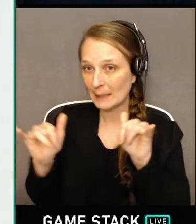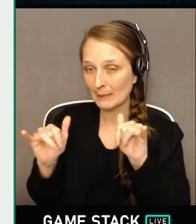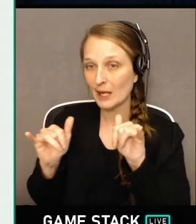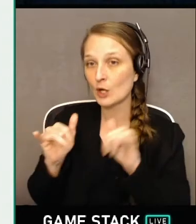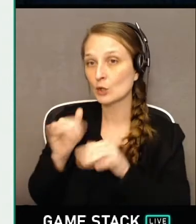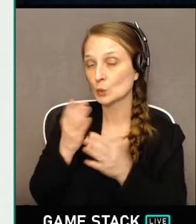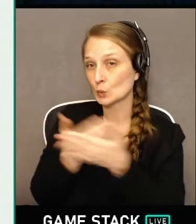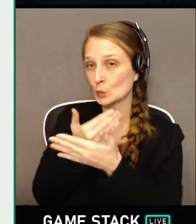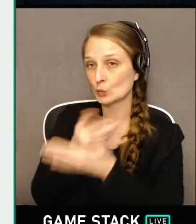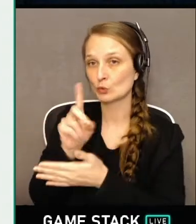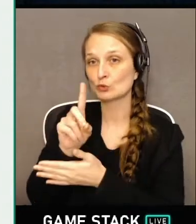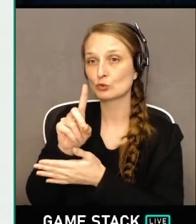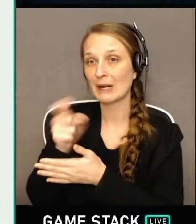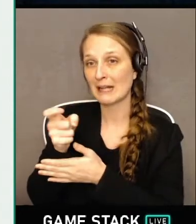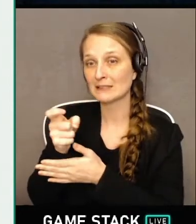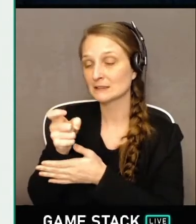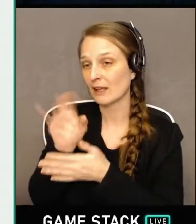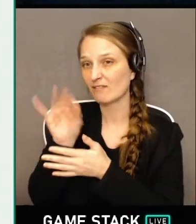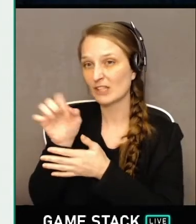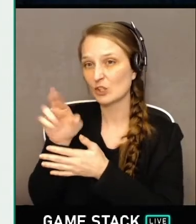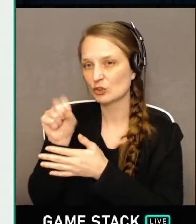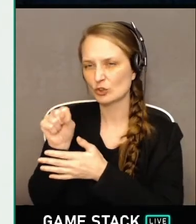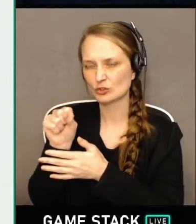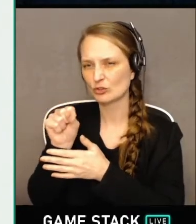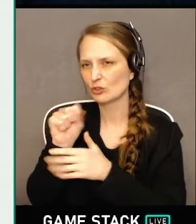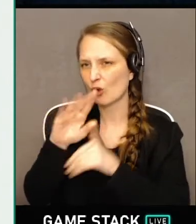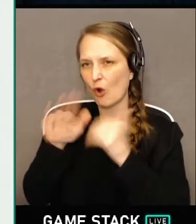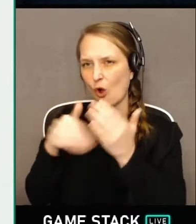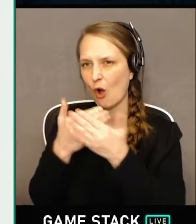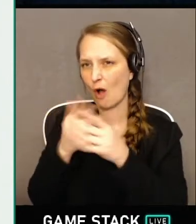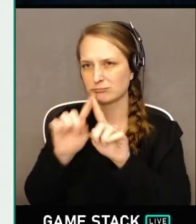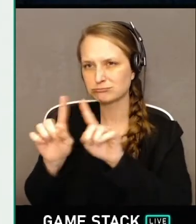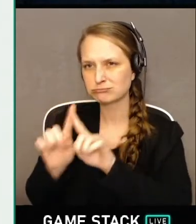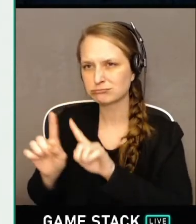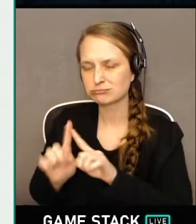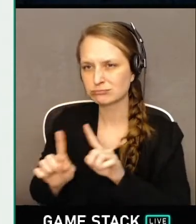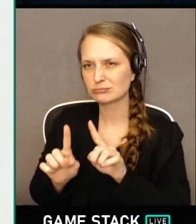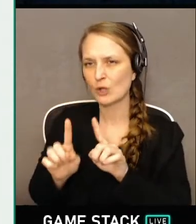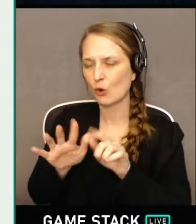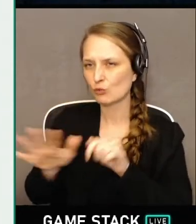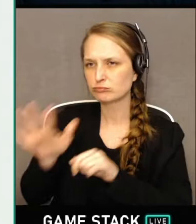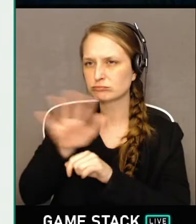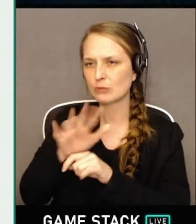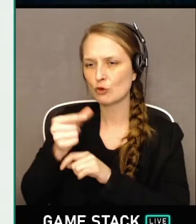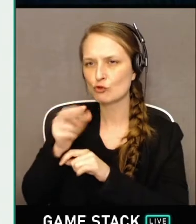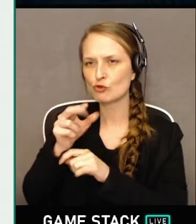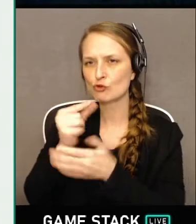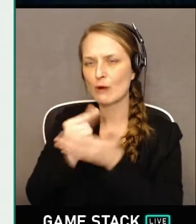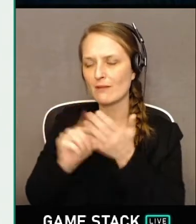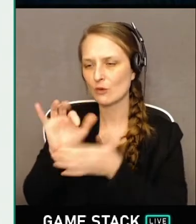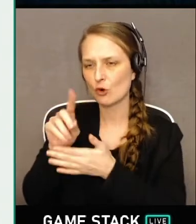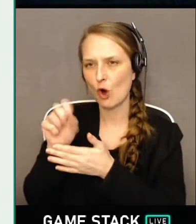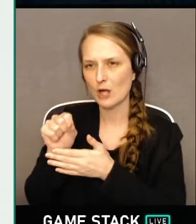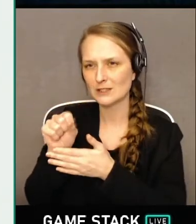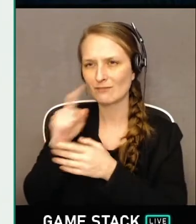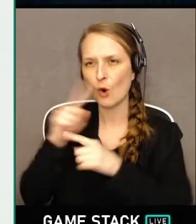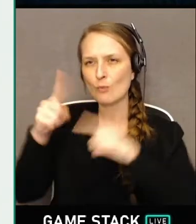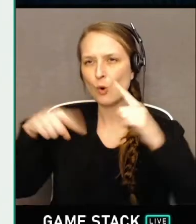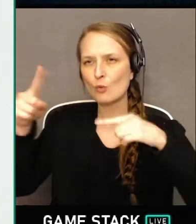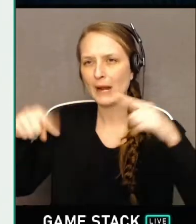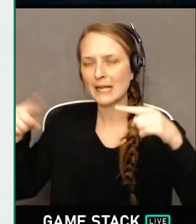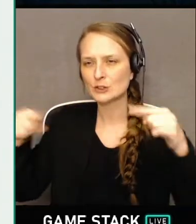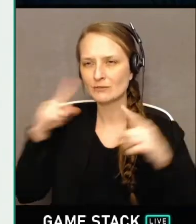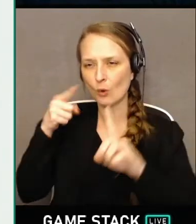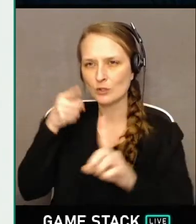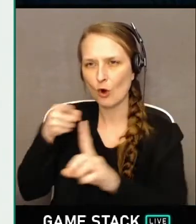always supported across a wide range of graphics cards, providing a large gamer base for developers to target.